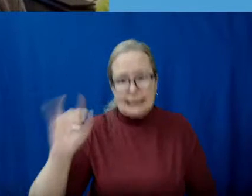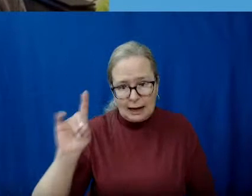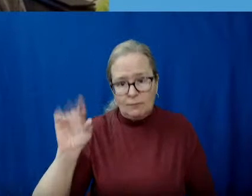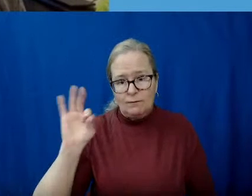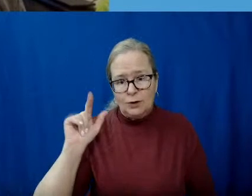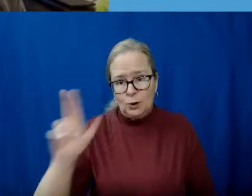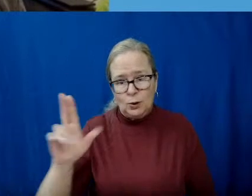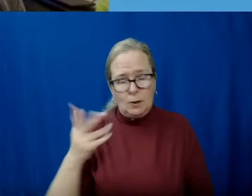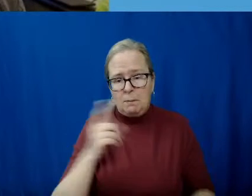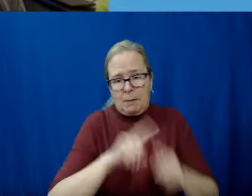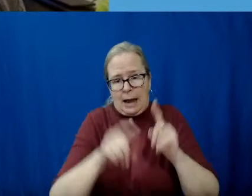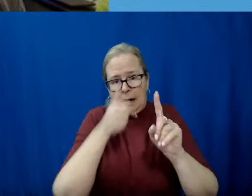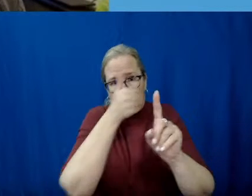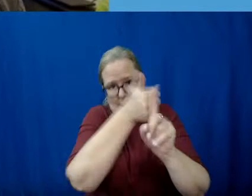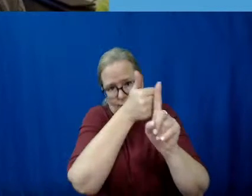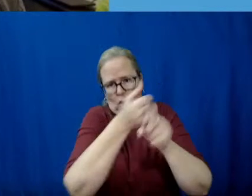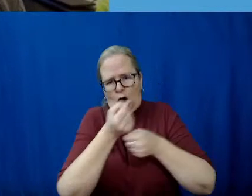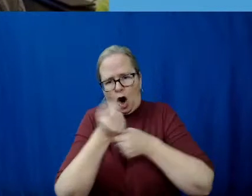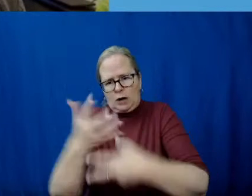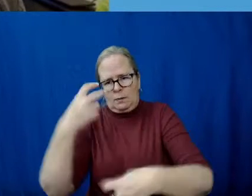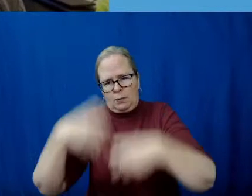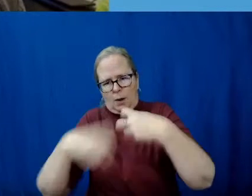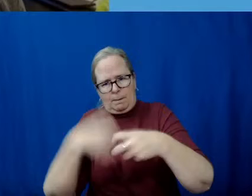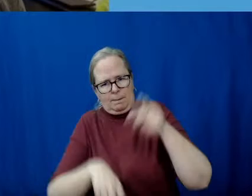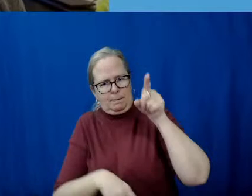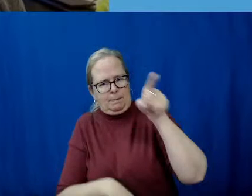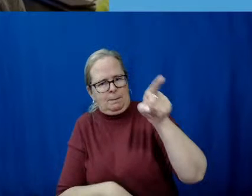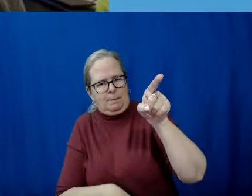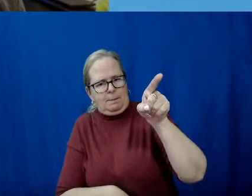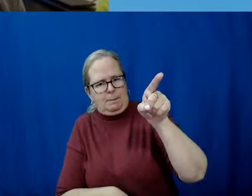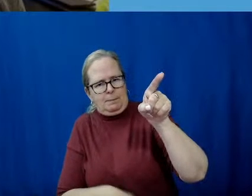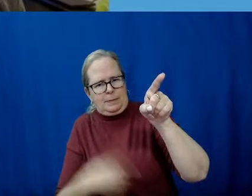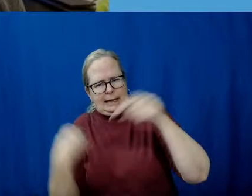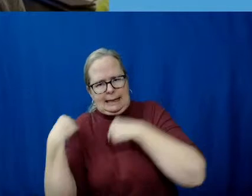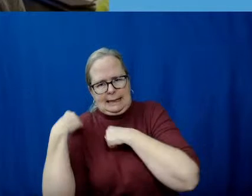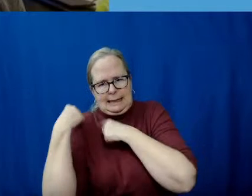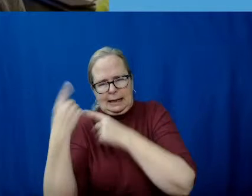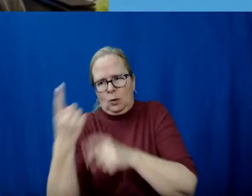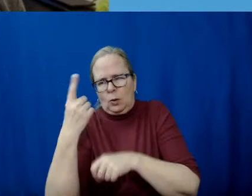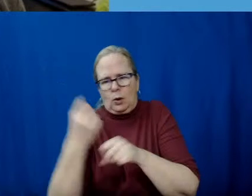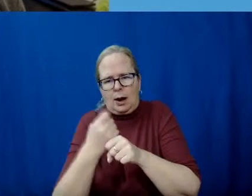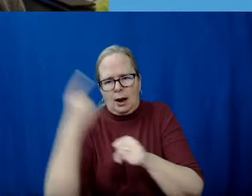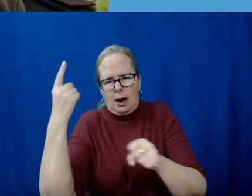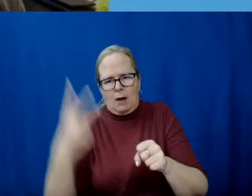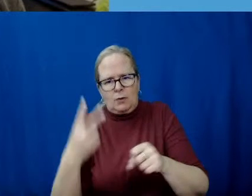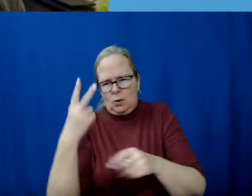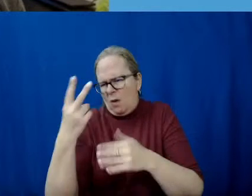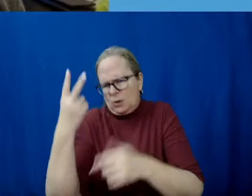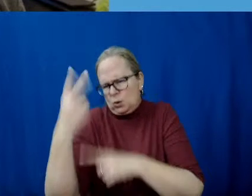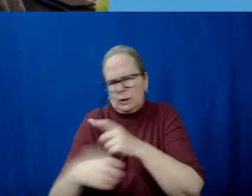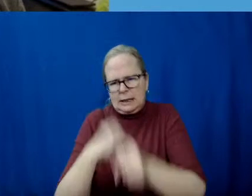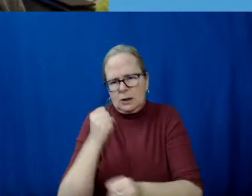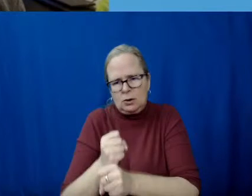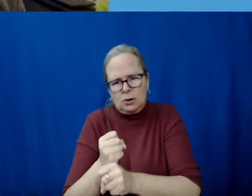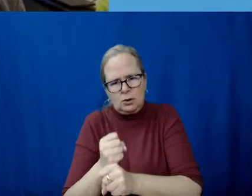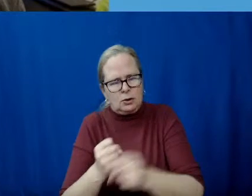a half now, going into 2 years, where he has done damage to himself that is very hard to undo.